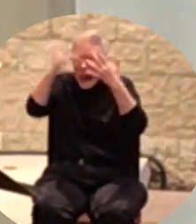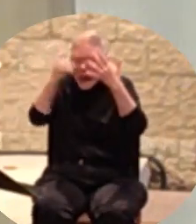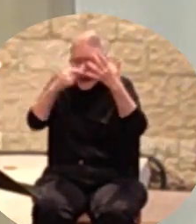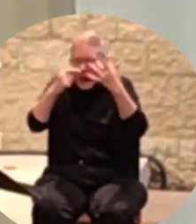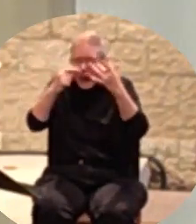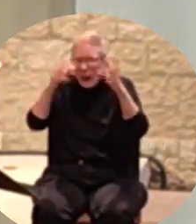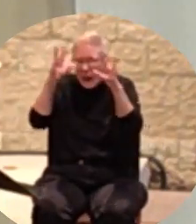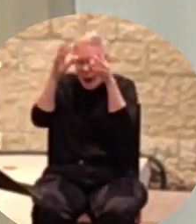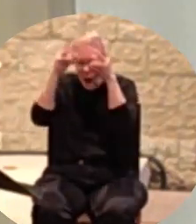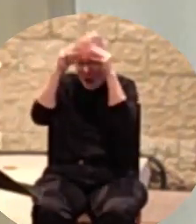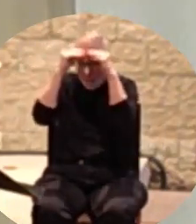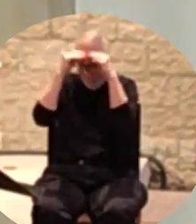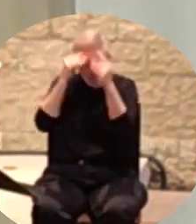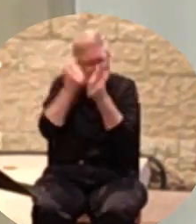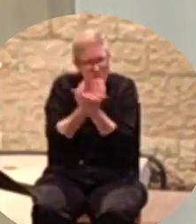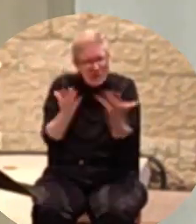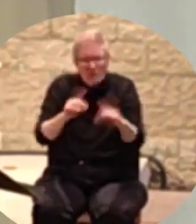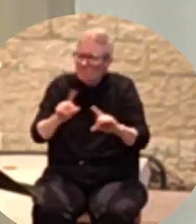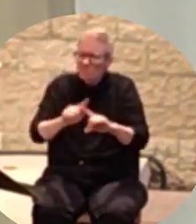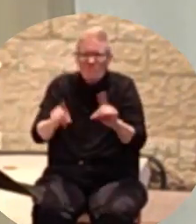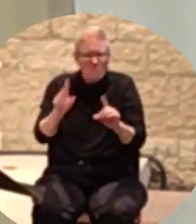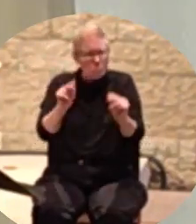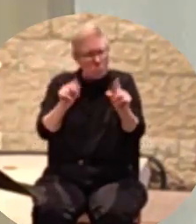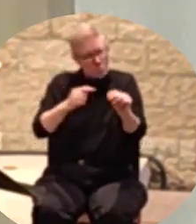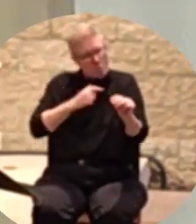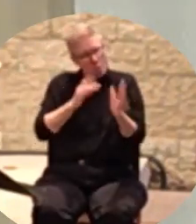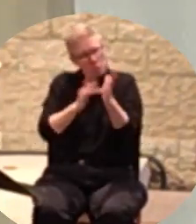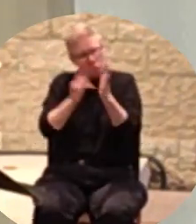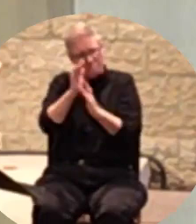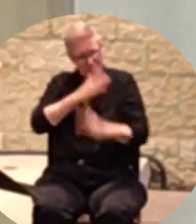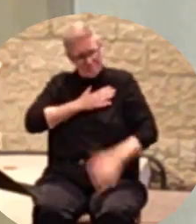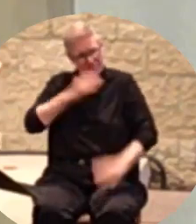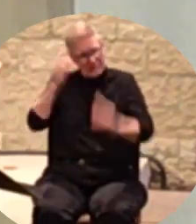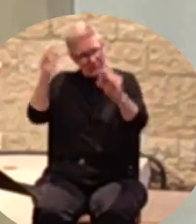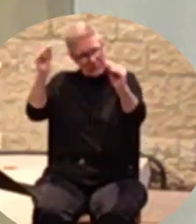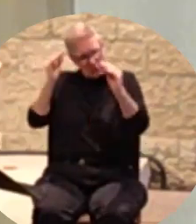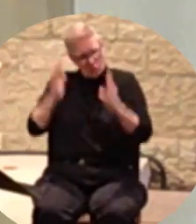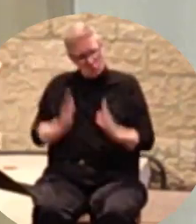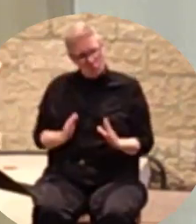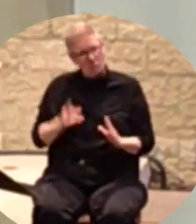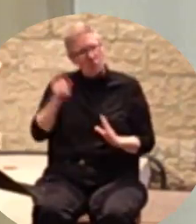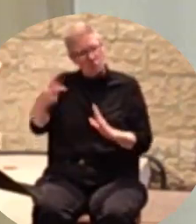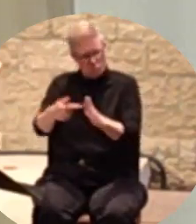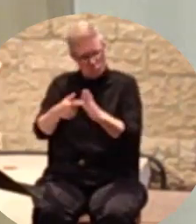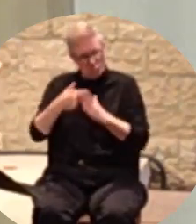take Jesus as my teacher and my way shower. And because of